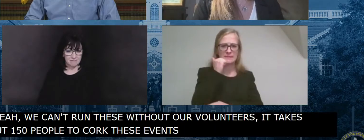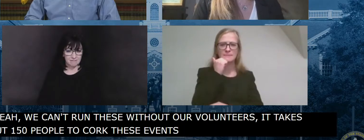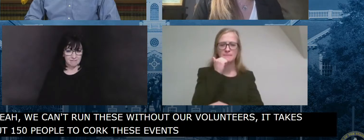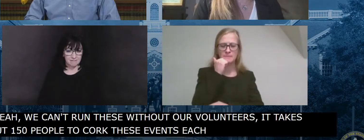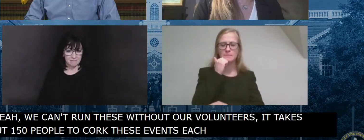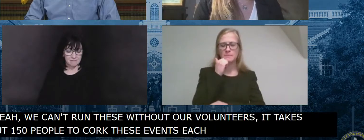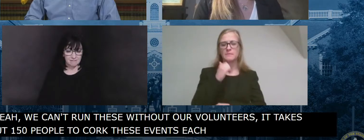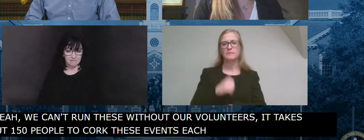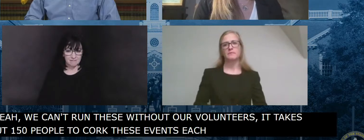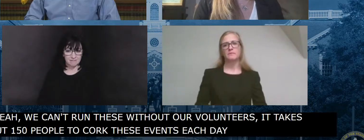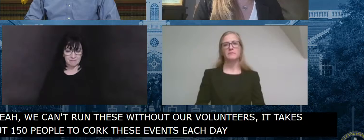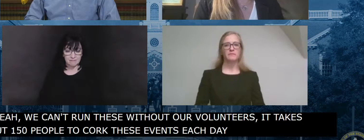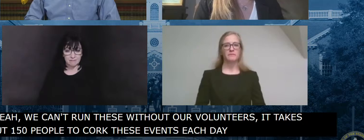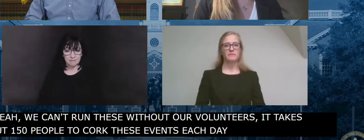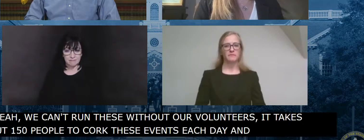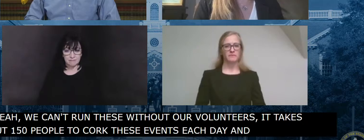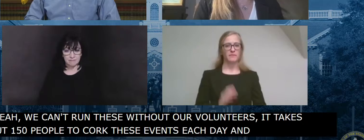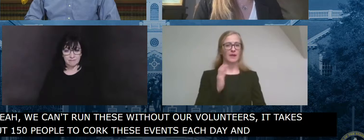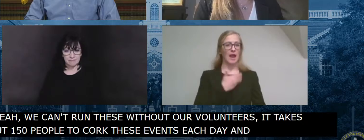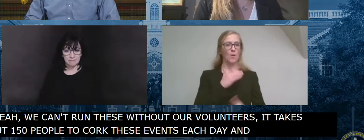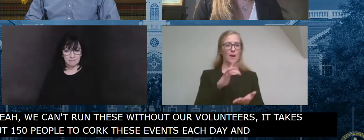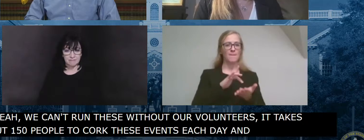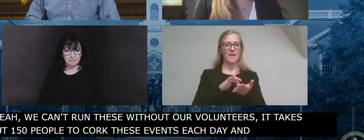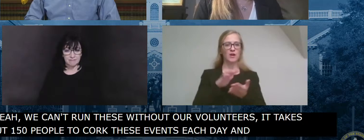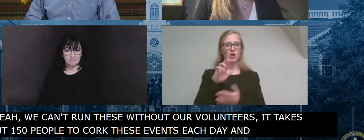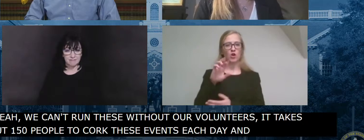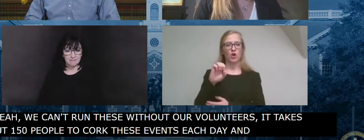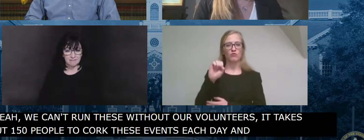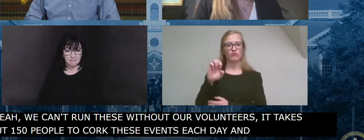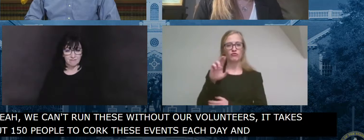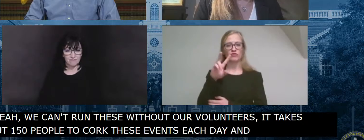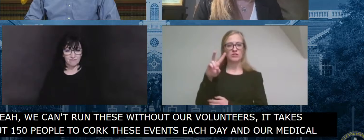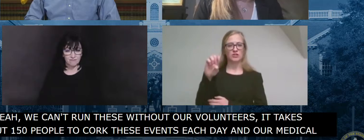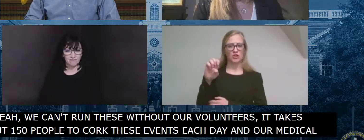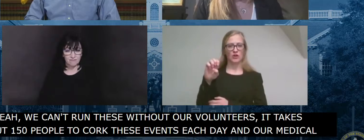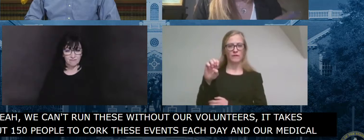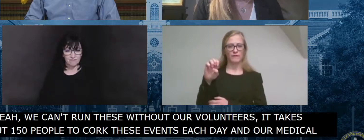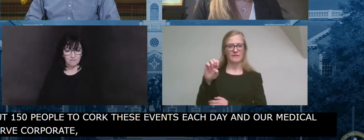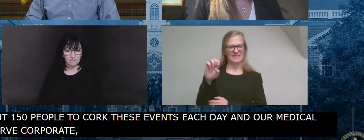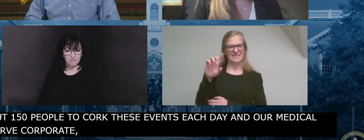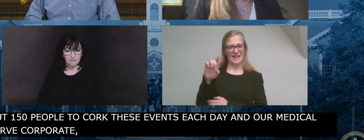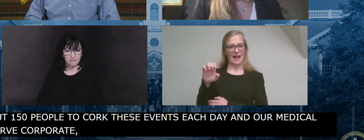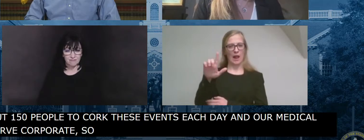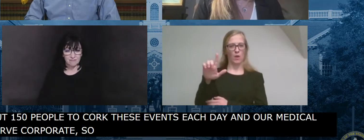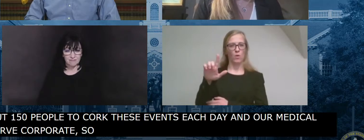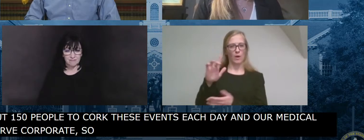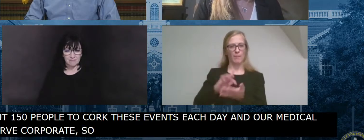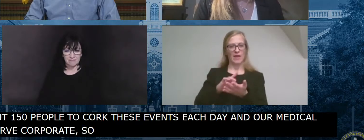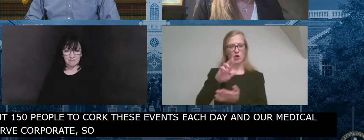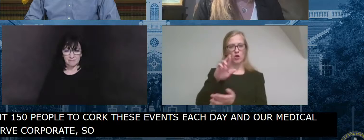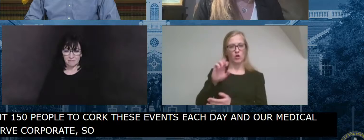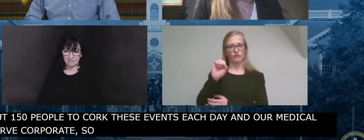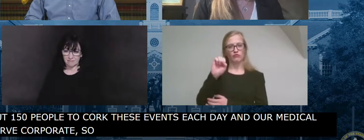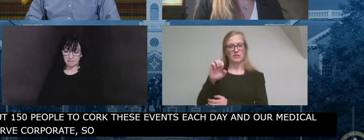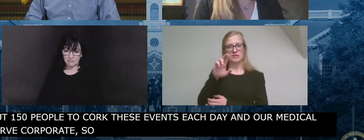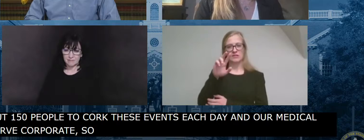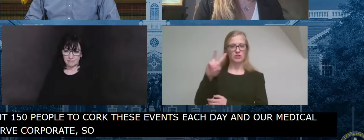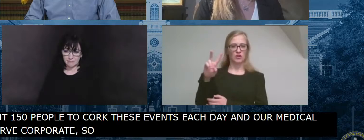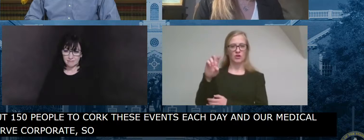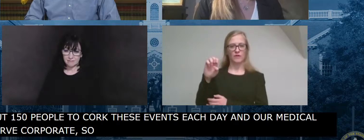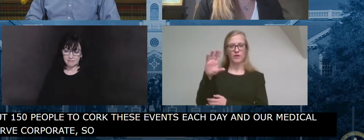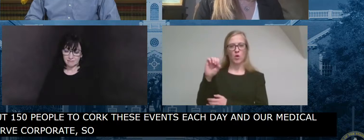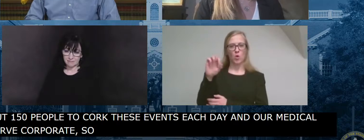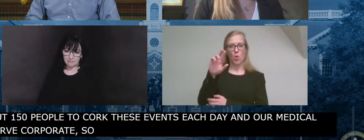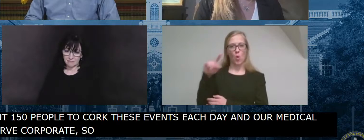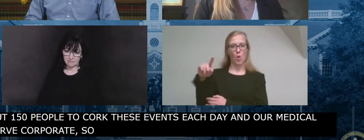our Medical Reserve Corps, so Delaware Medical Reserve Corps, I don't remember the URL, but if you just Google